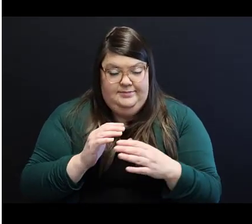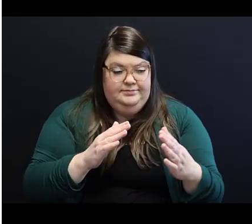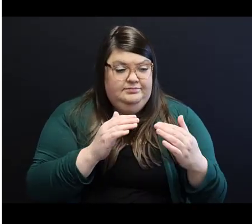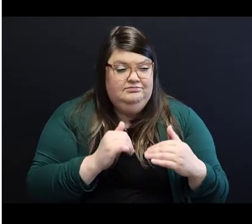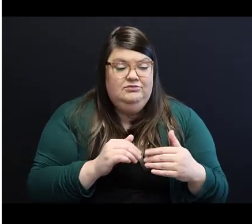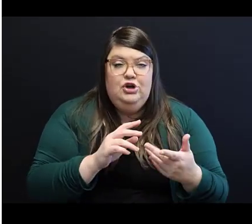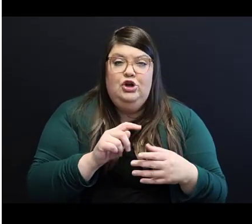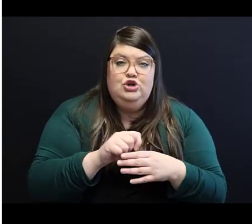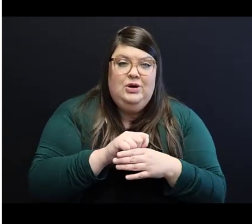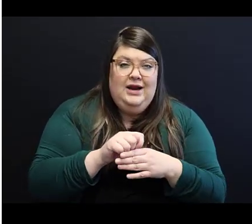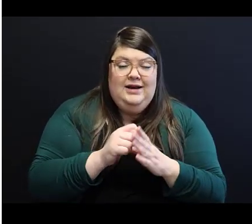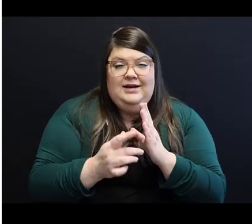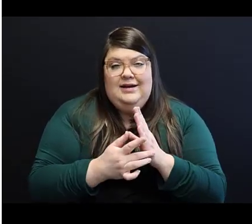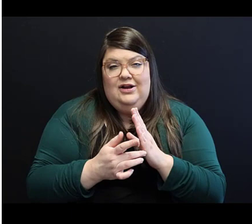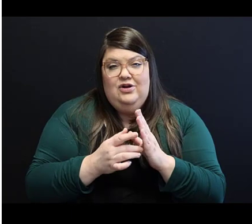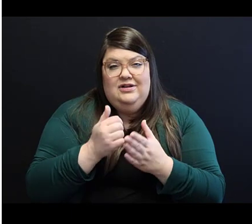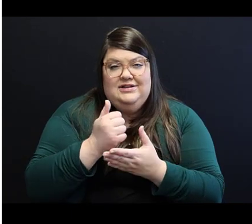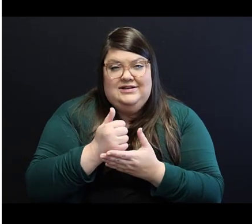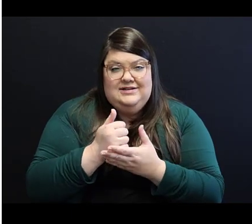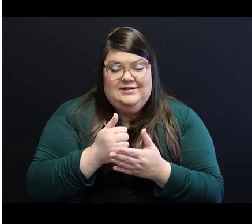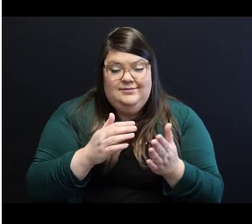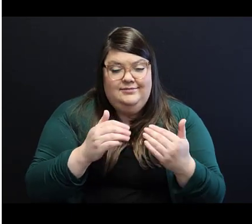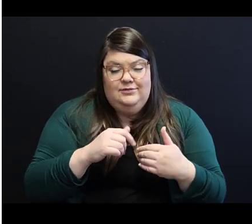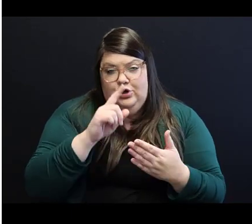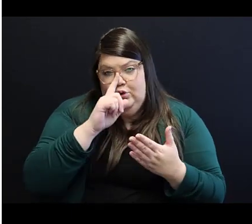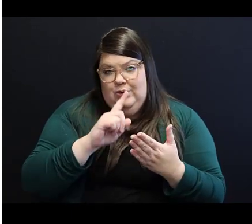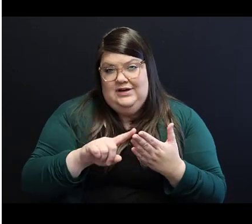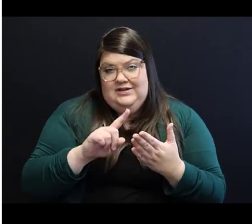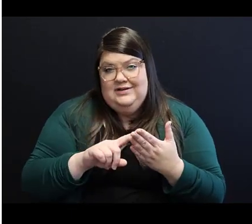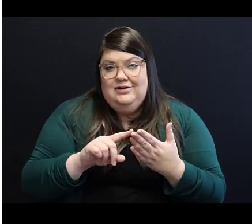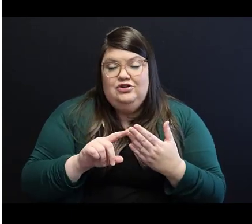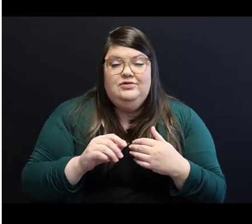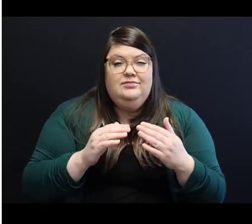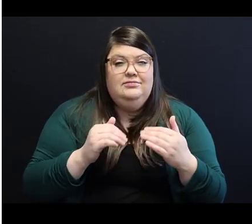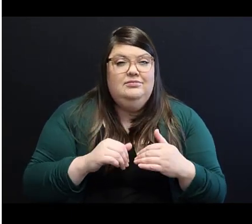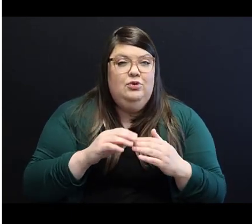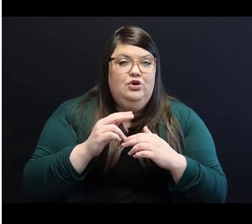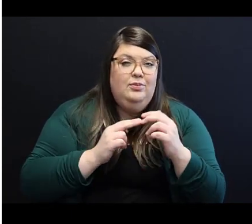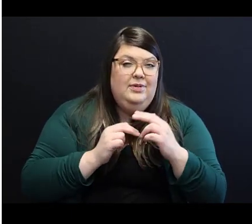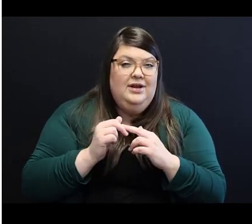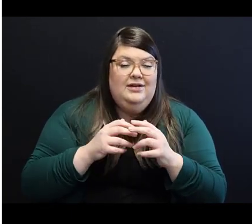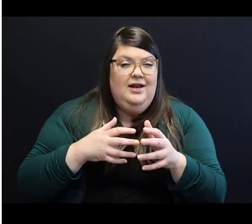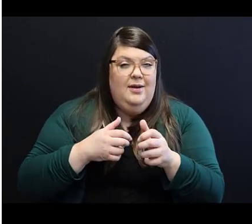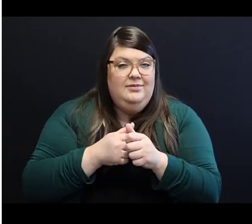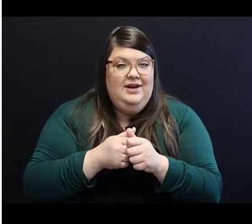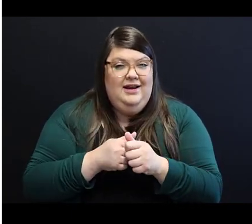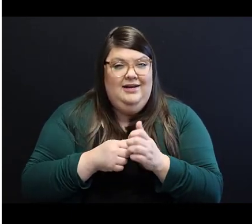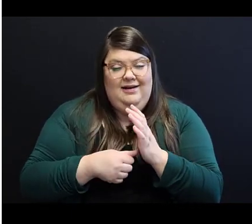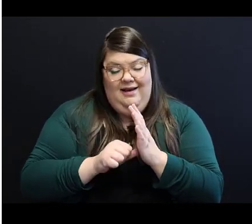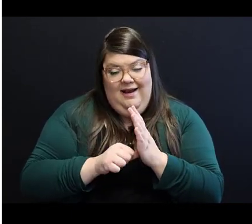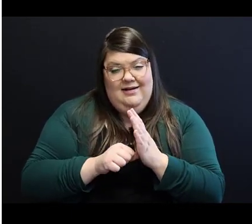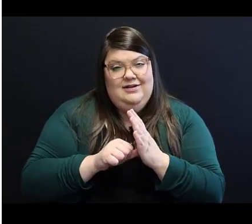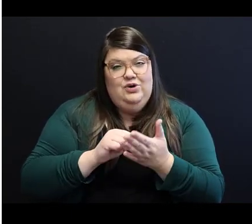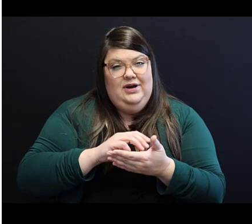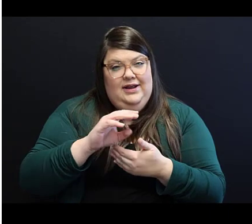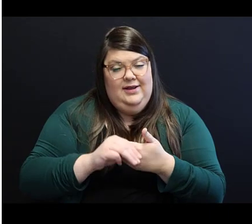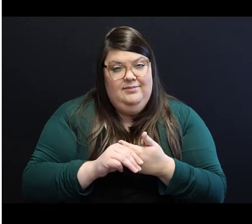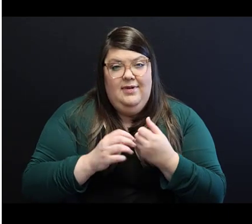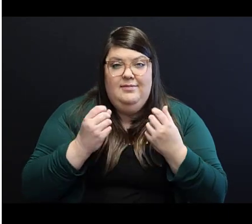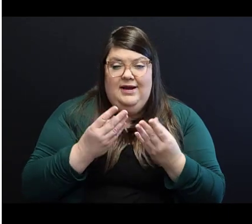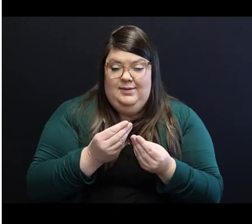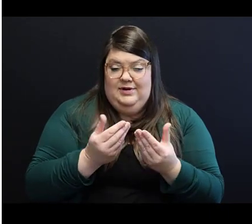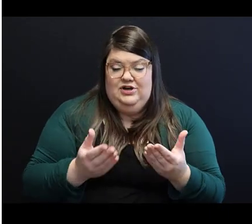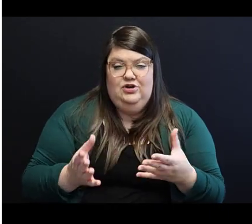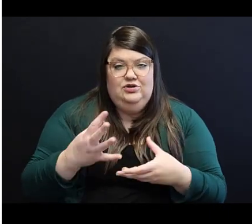technical assistance, research, or to build, update, or enhance curriculum. Many of the materials included